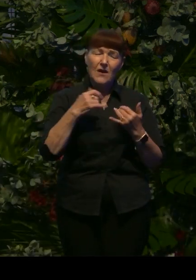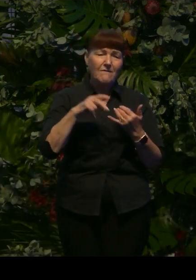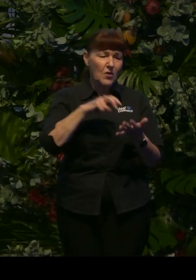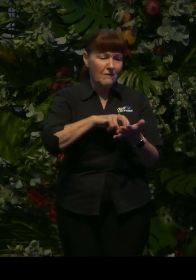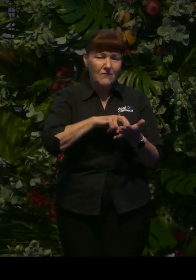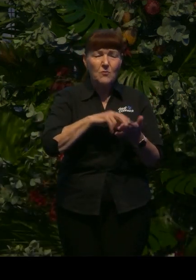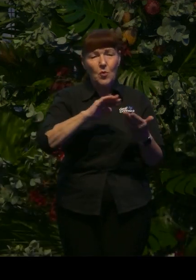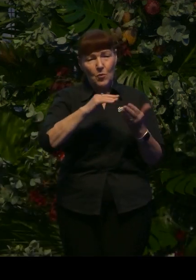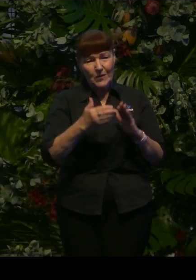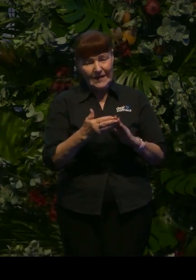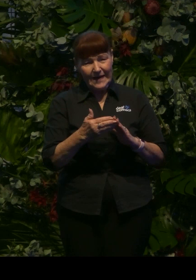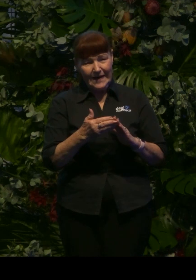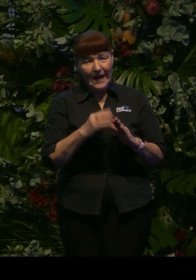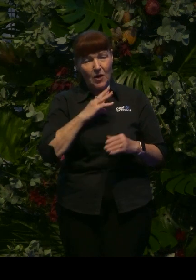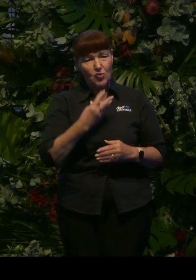trans youth.